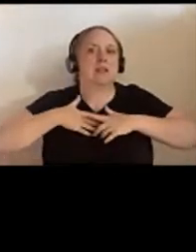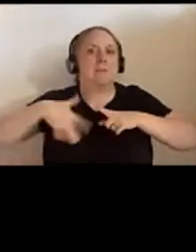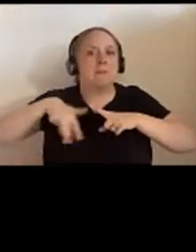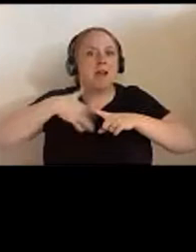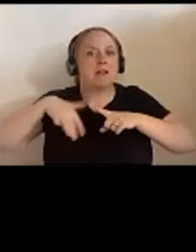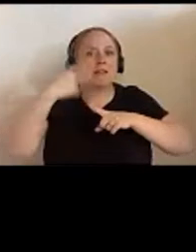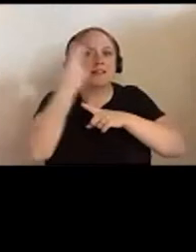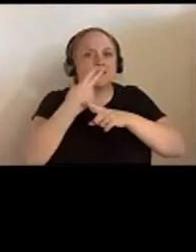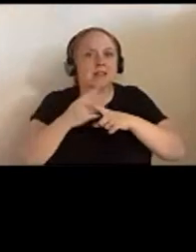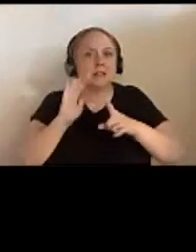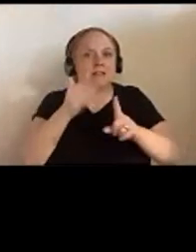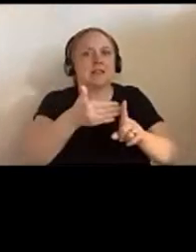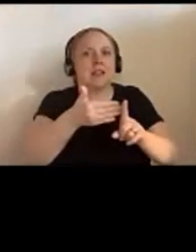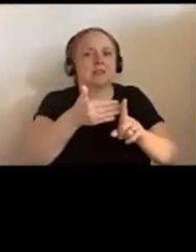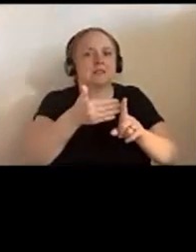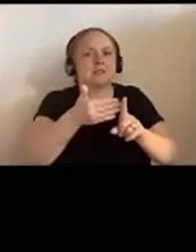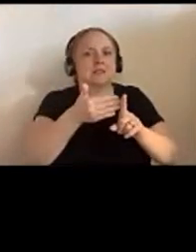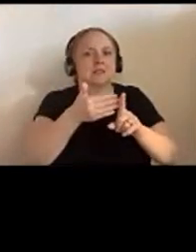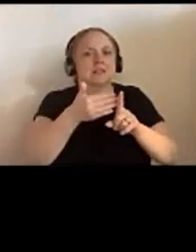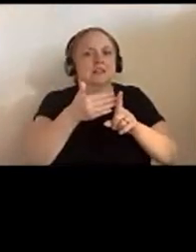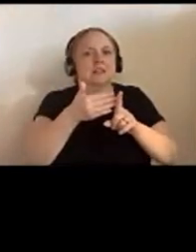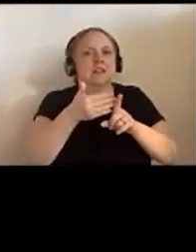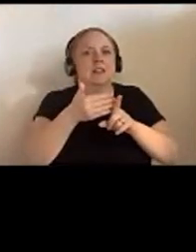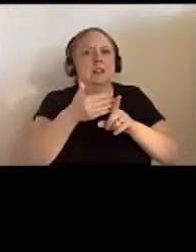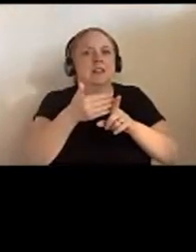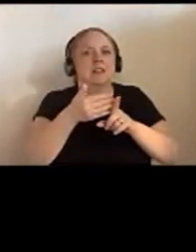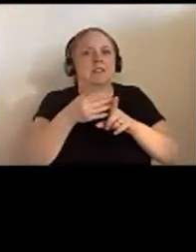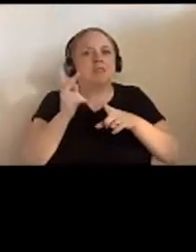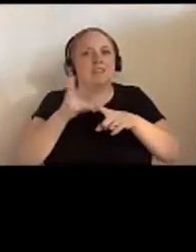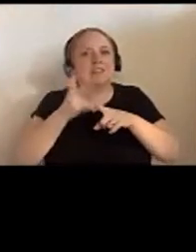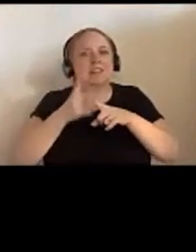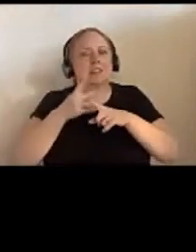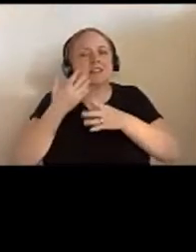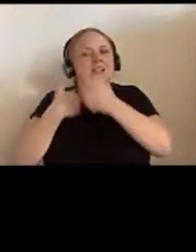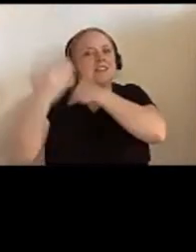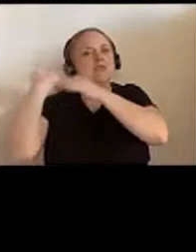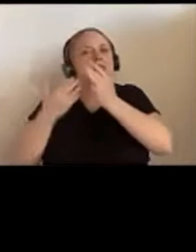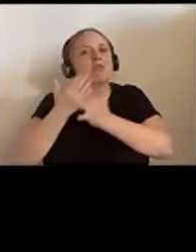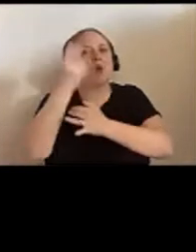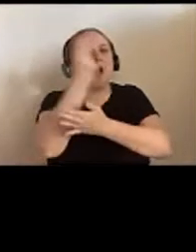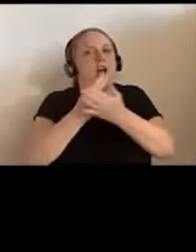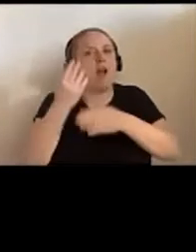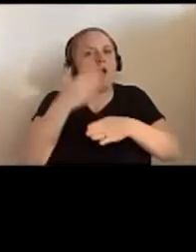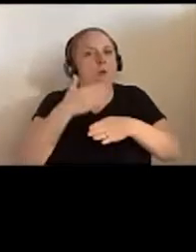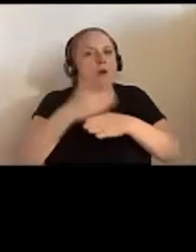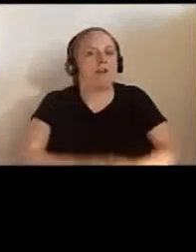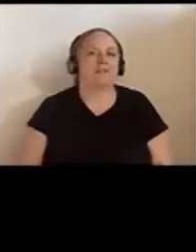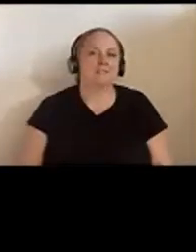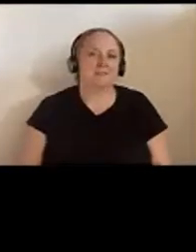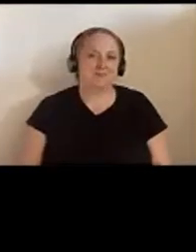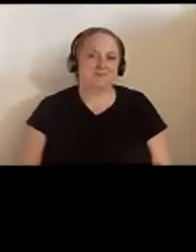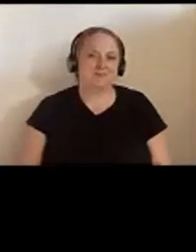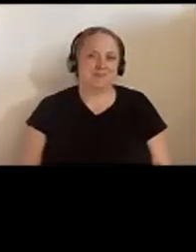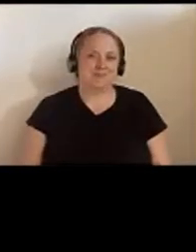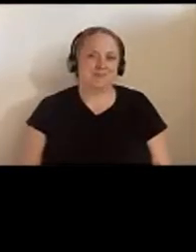intent in revisiting these histories through artwork? And so I was really stoked